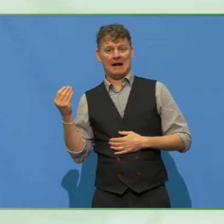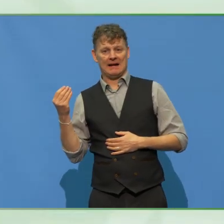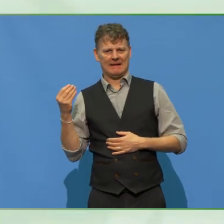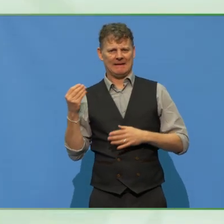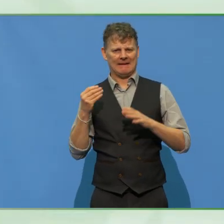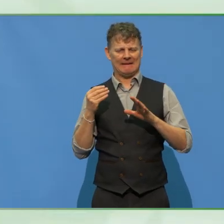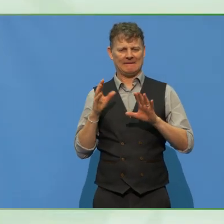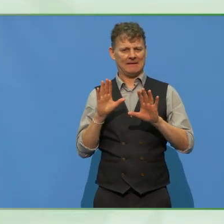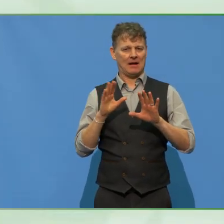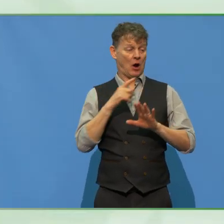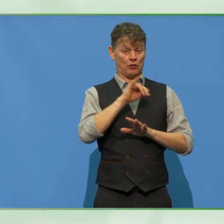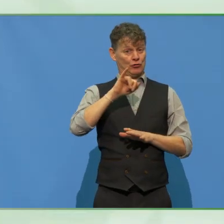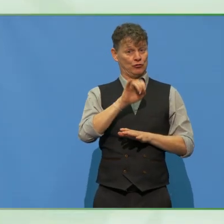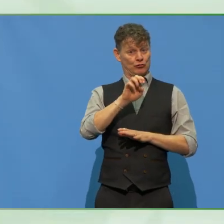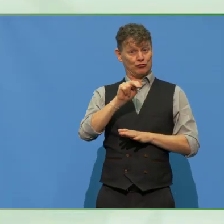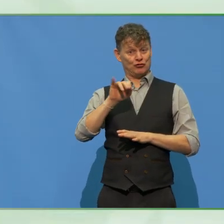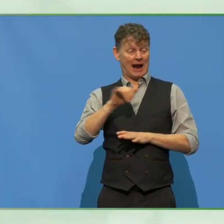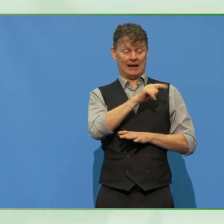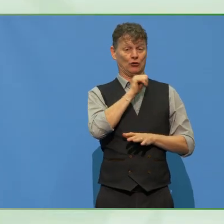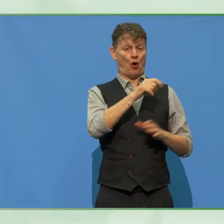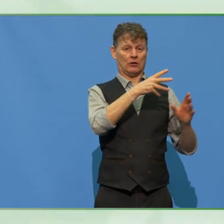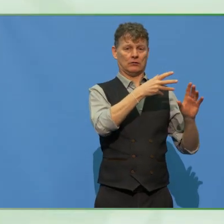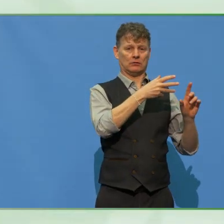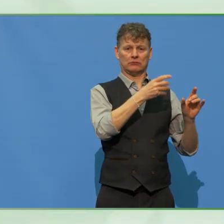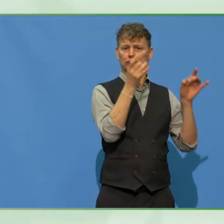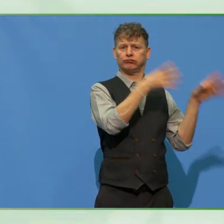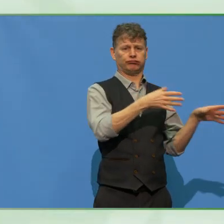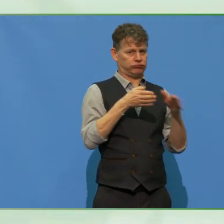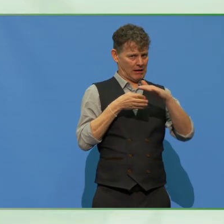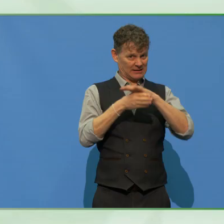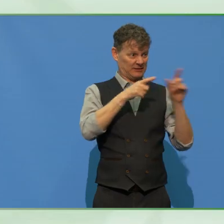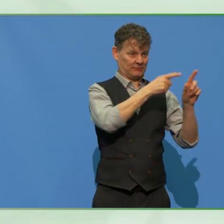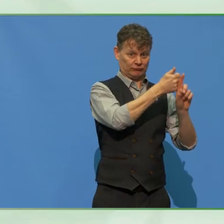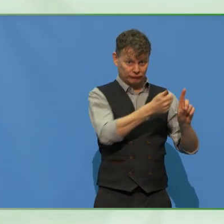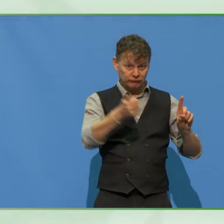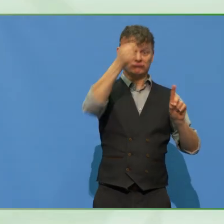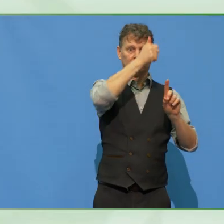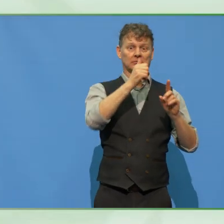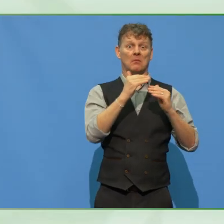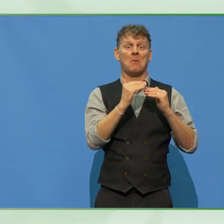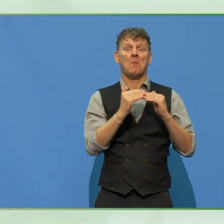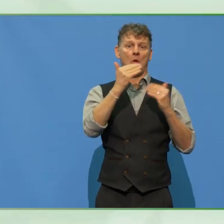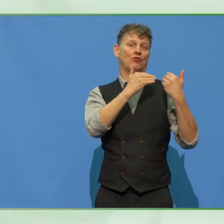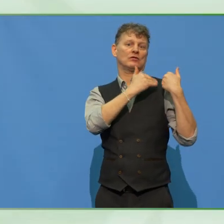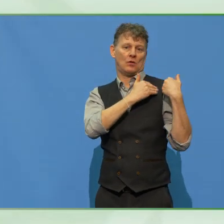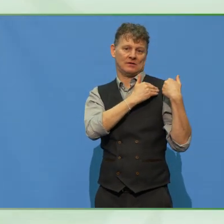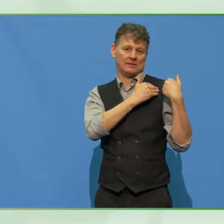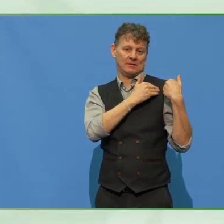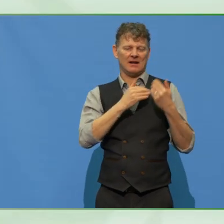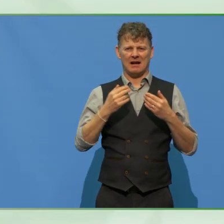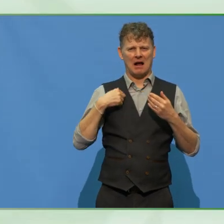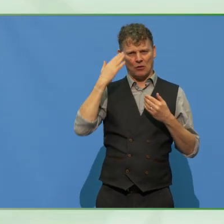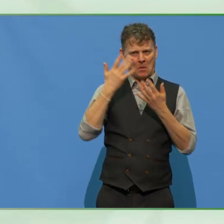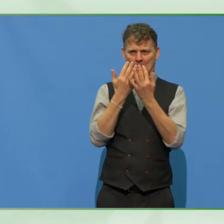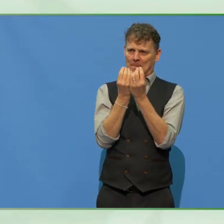all, except going up and being even more responsible for it, I'm sure I'm not the only person in this room who often quotes your name